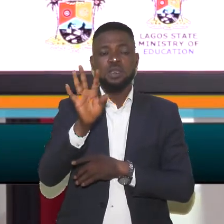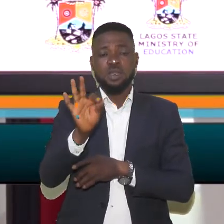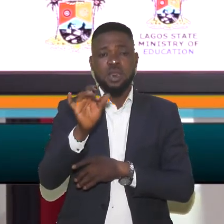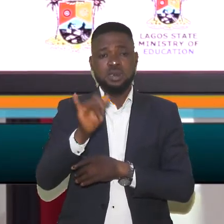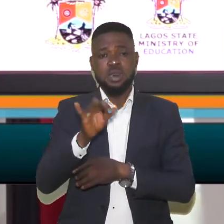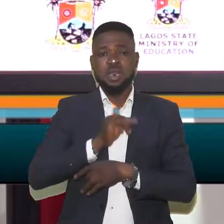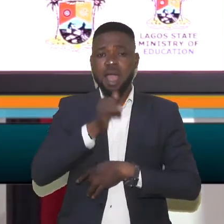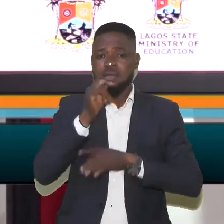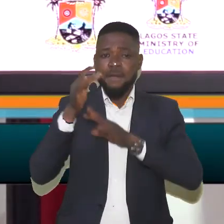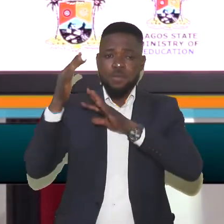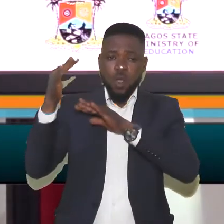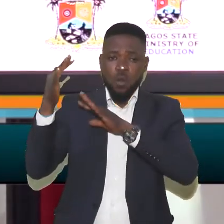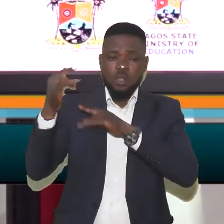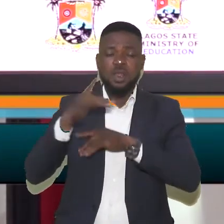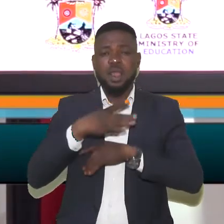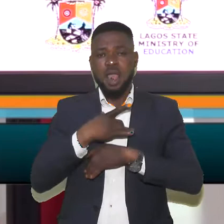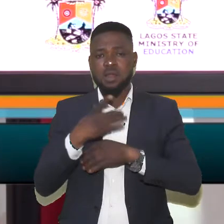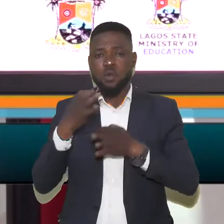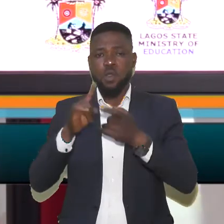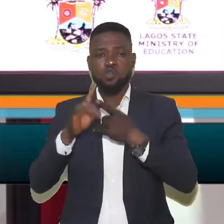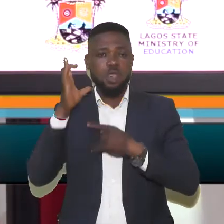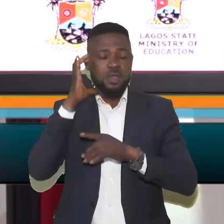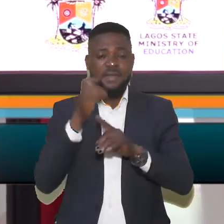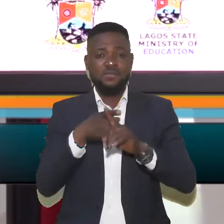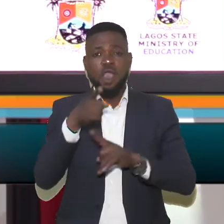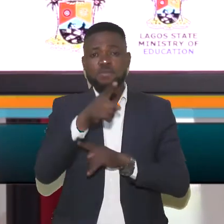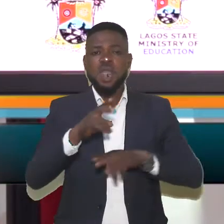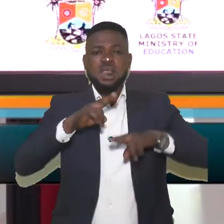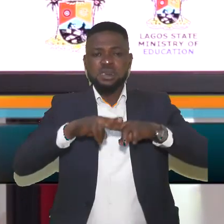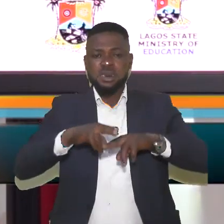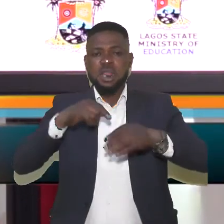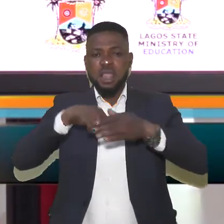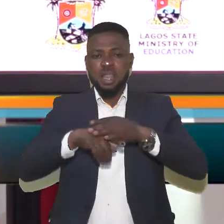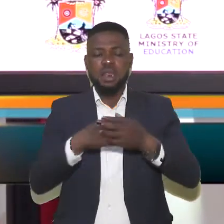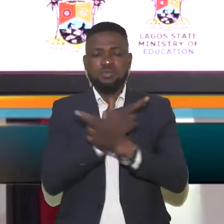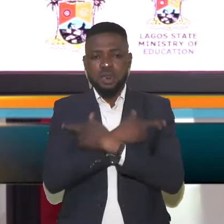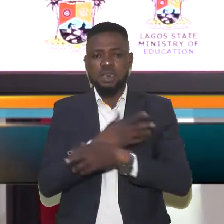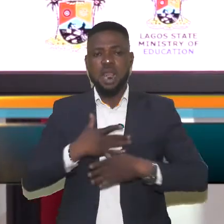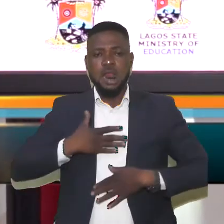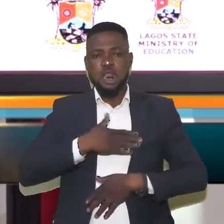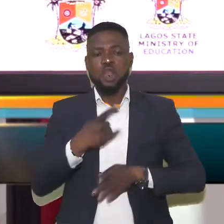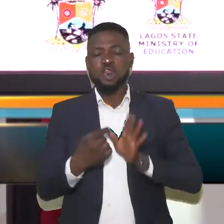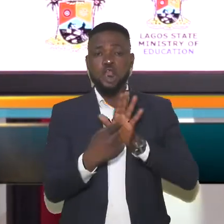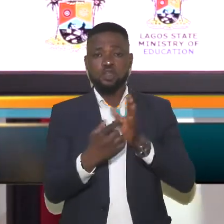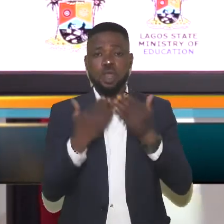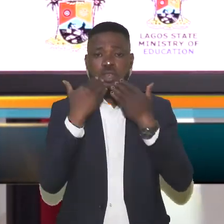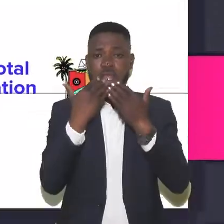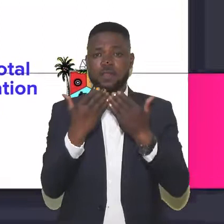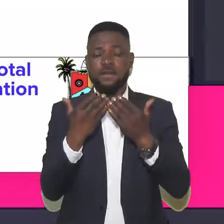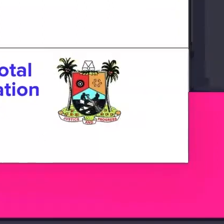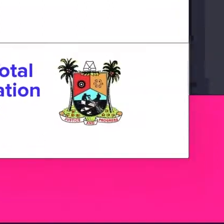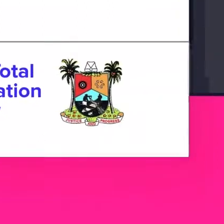081-26601-889. Yes, I'm waiting and I'm looking forward to hearing from you. Sit down, relax, and enjoy the show. Thank you.